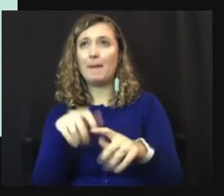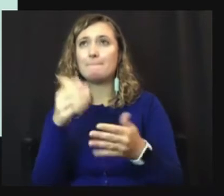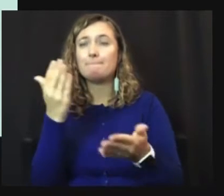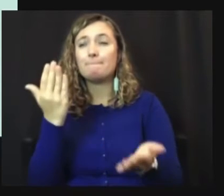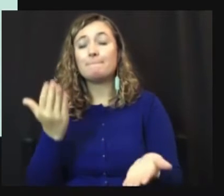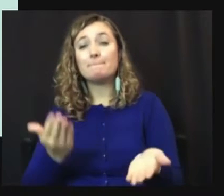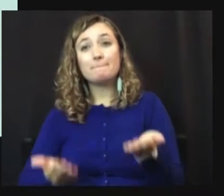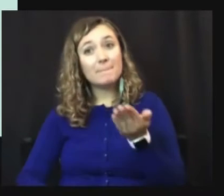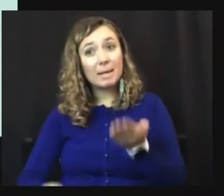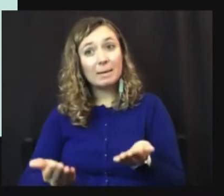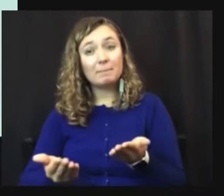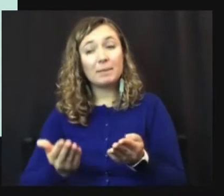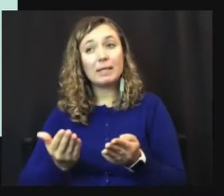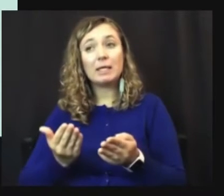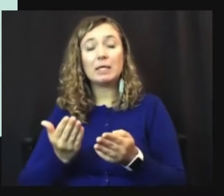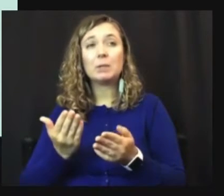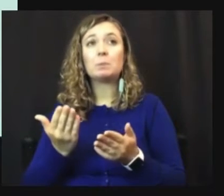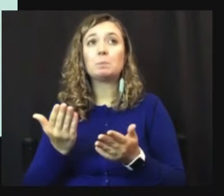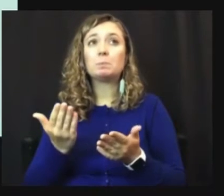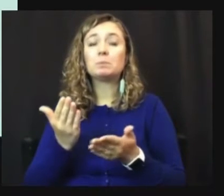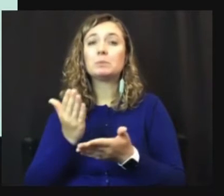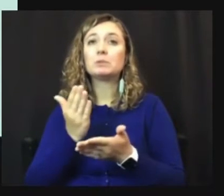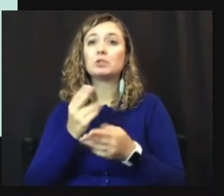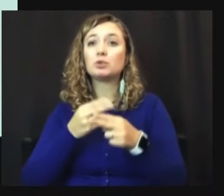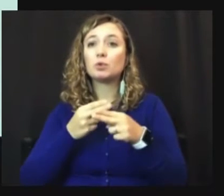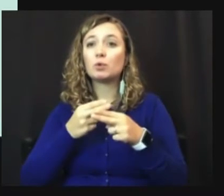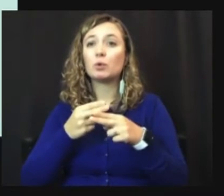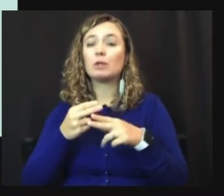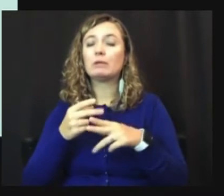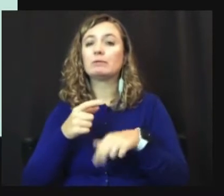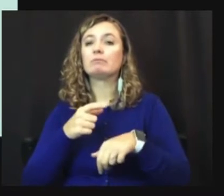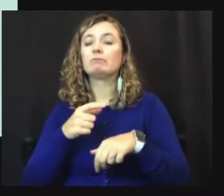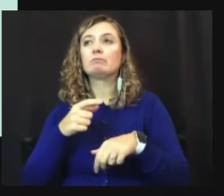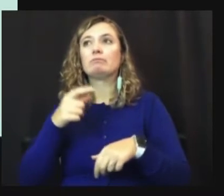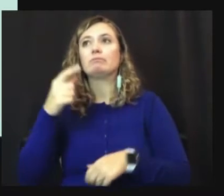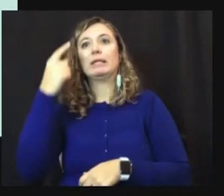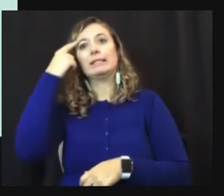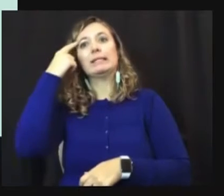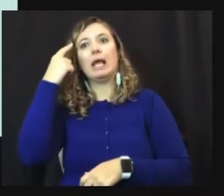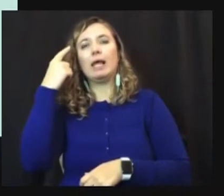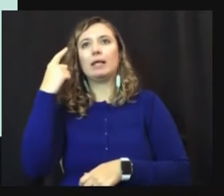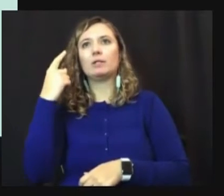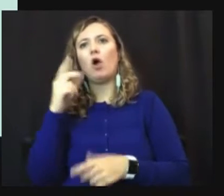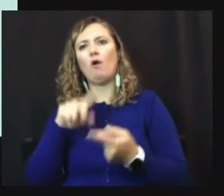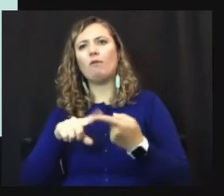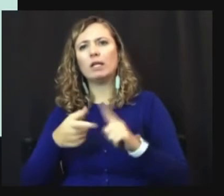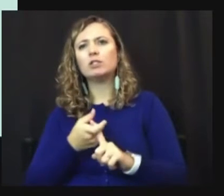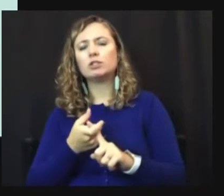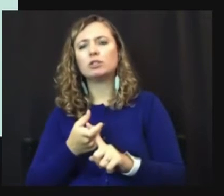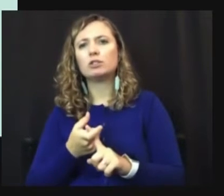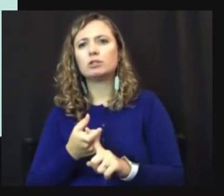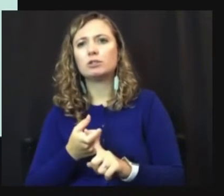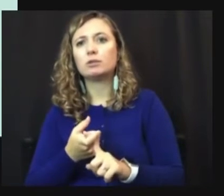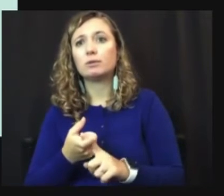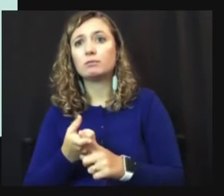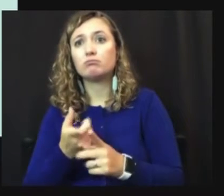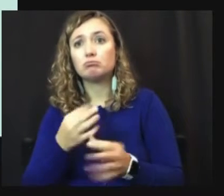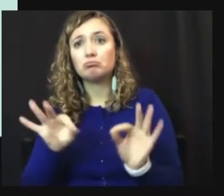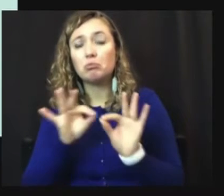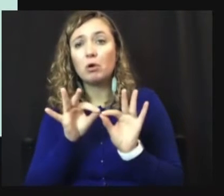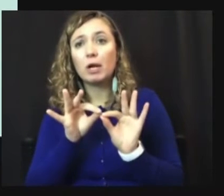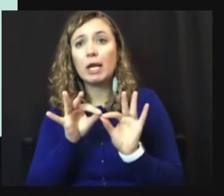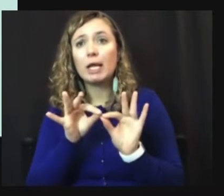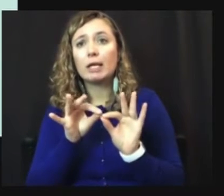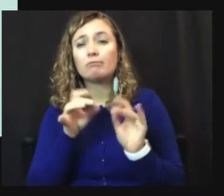in a short term, making friends in this is super important mindset. But at the same time,